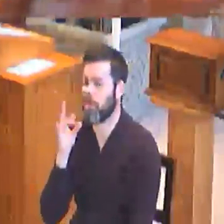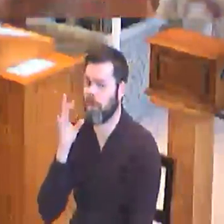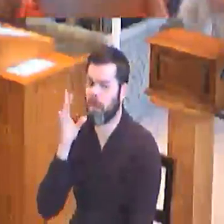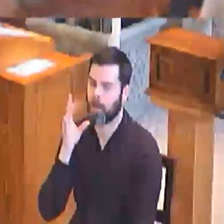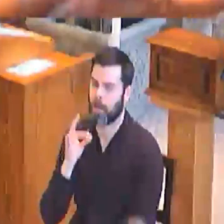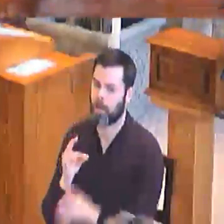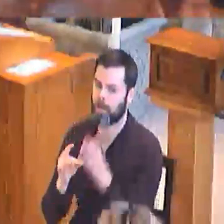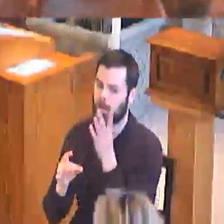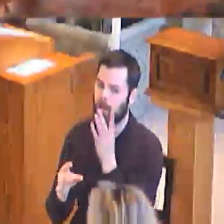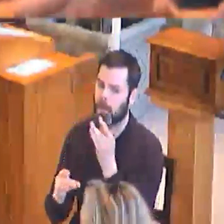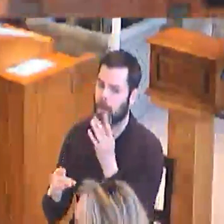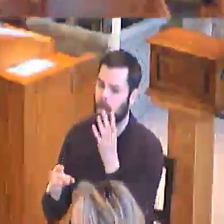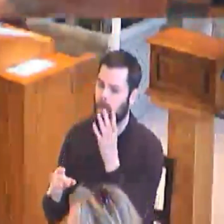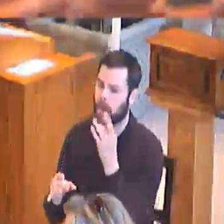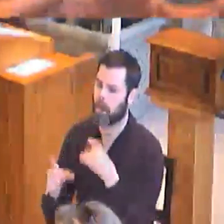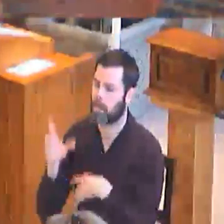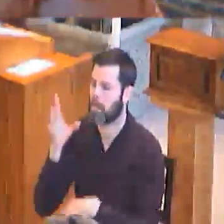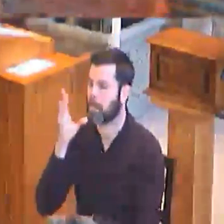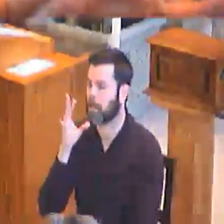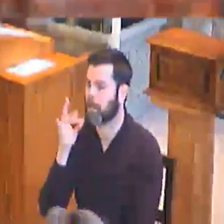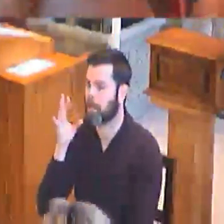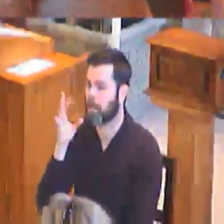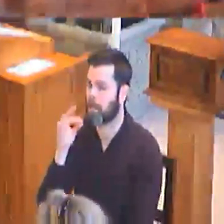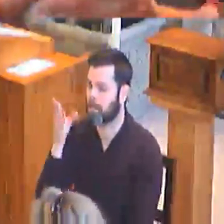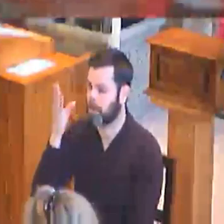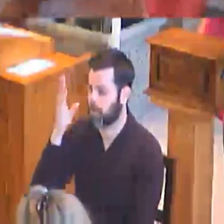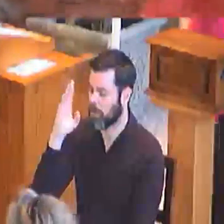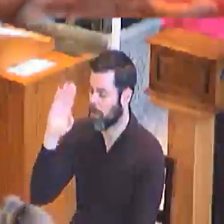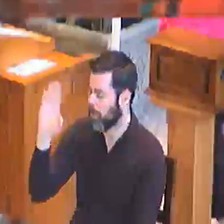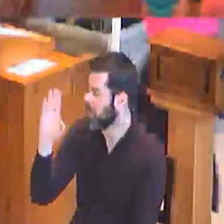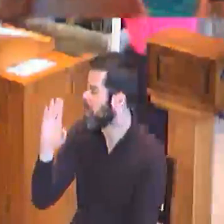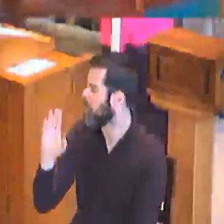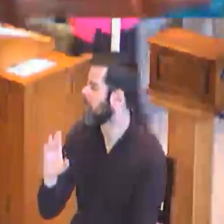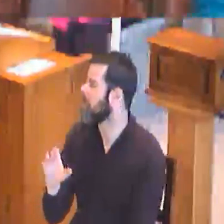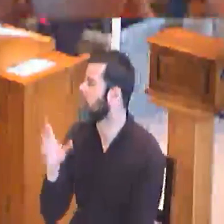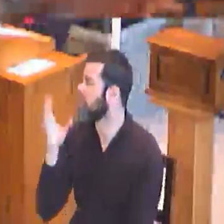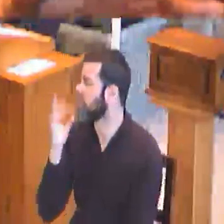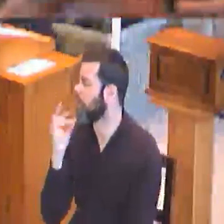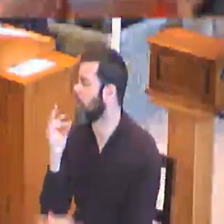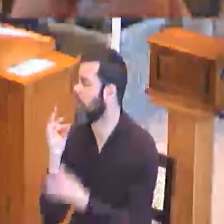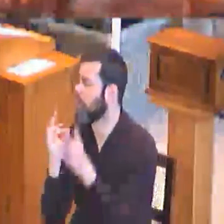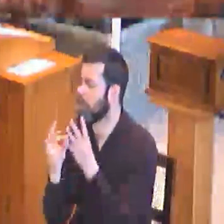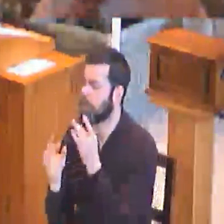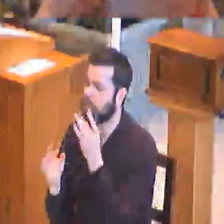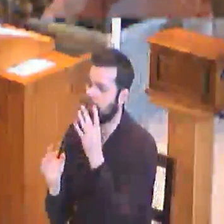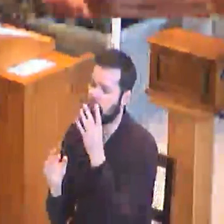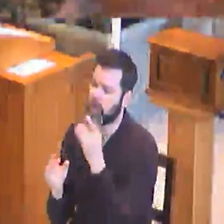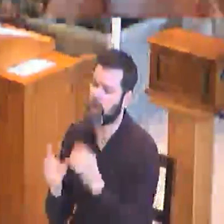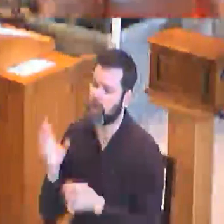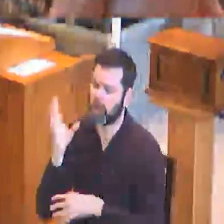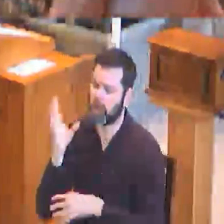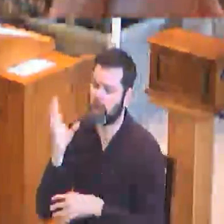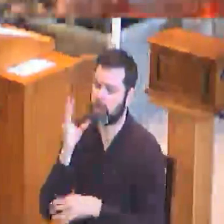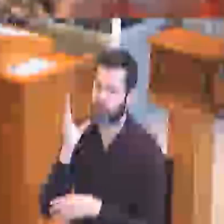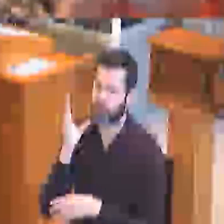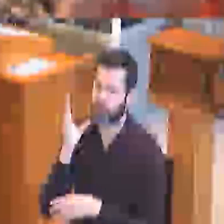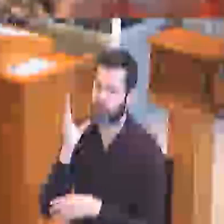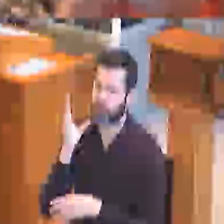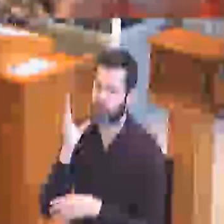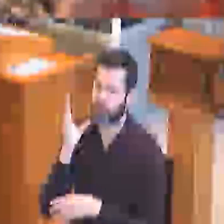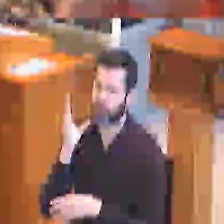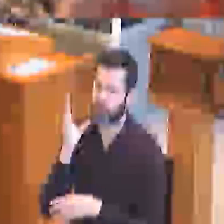are walking in the light, in the light of God. In the light, in the light, in